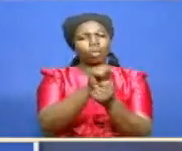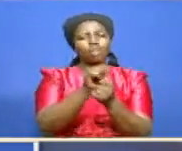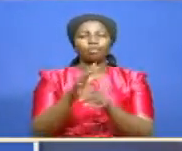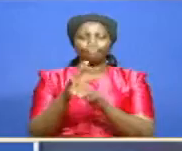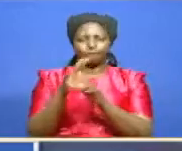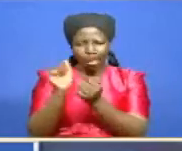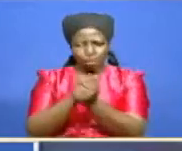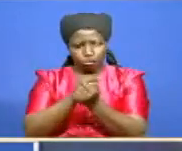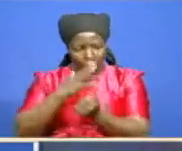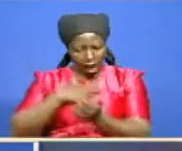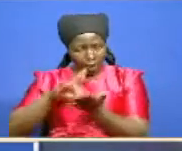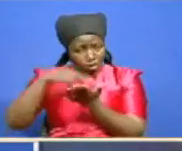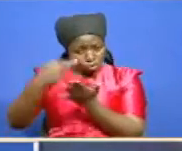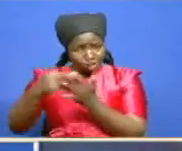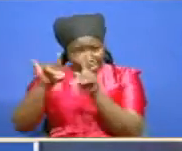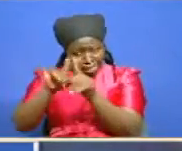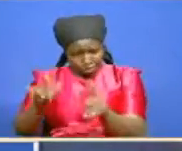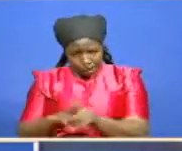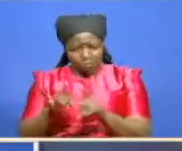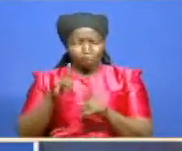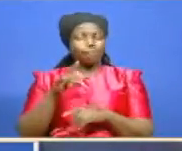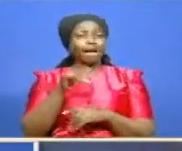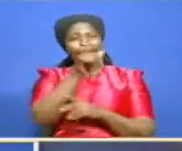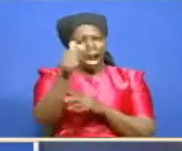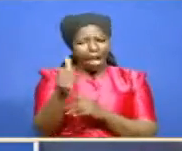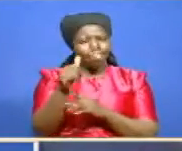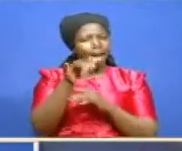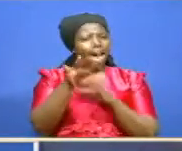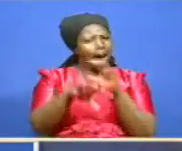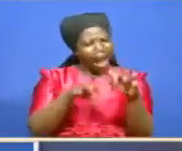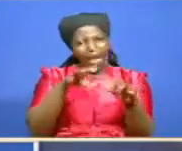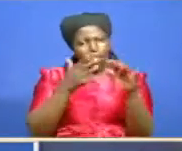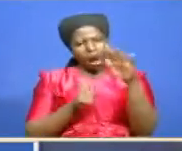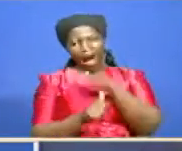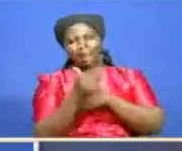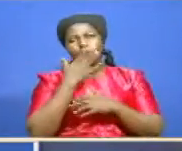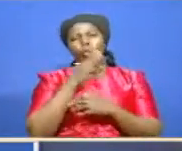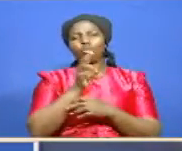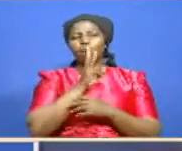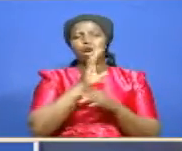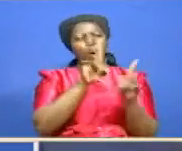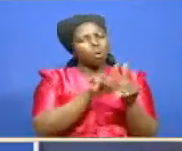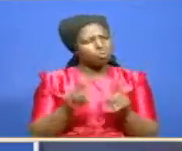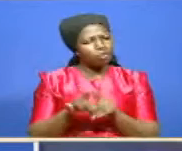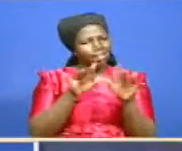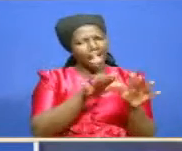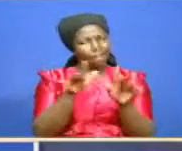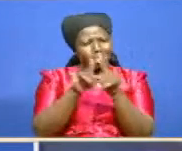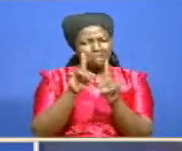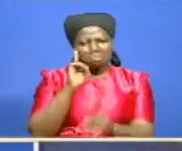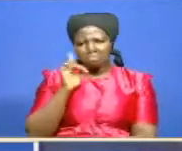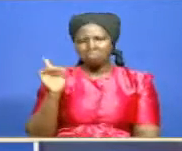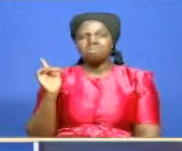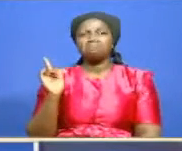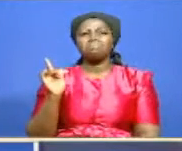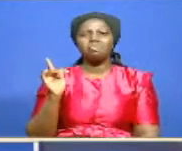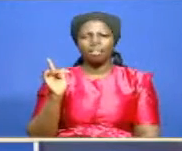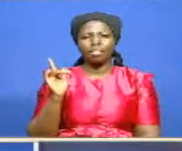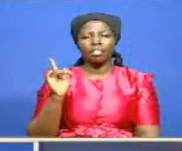zetu, viumbe ambavyo viko hatari ya kuangamia pia vinaumia kama namna hii.